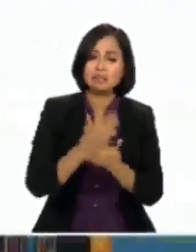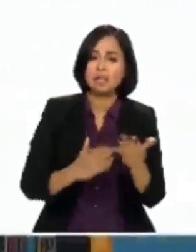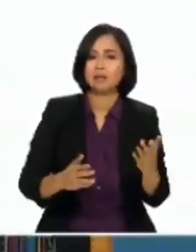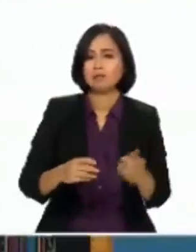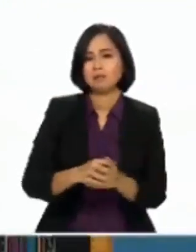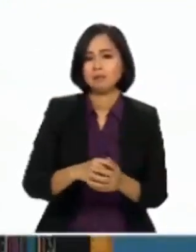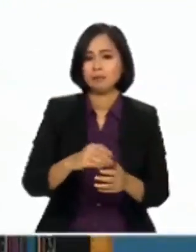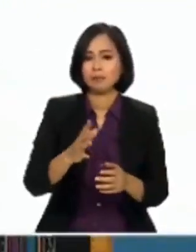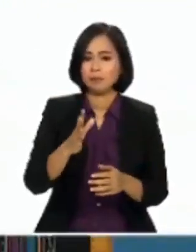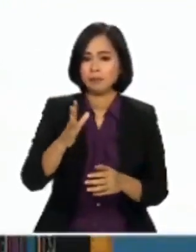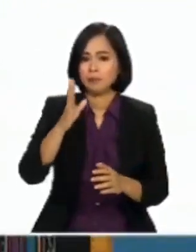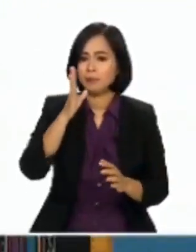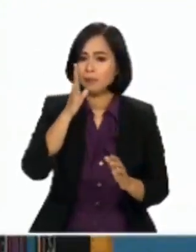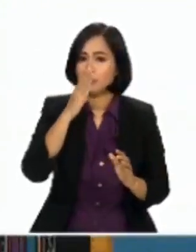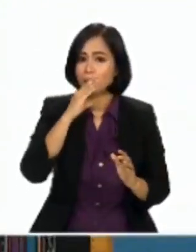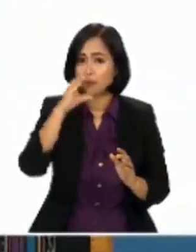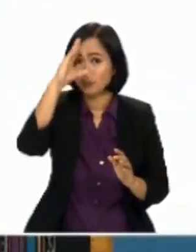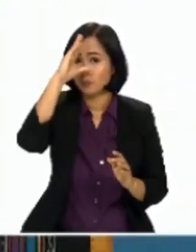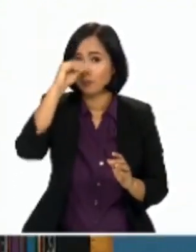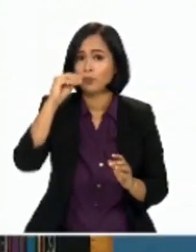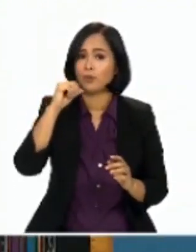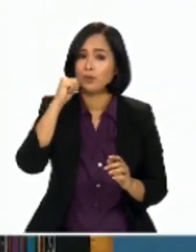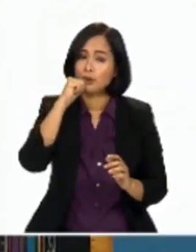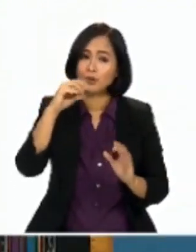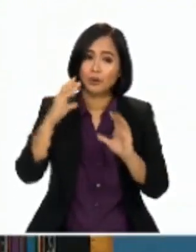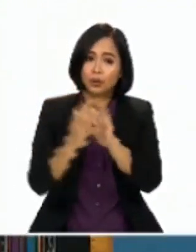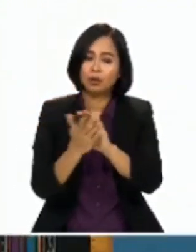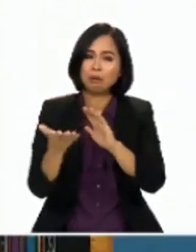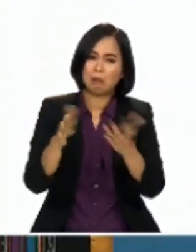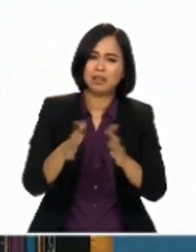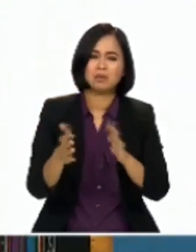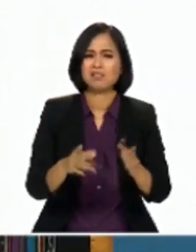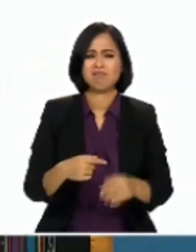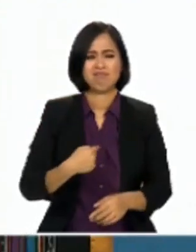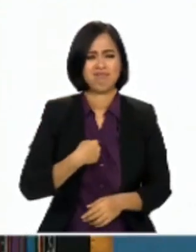wake. I am not ready